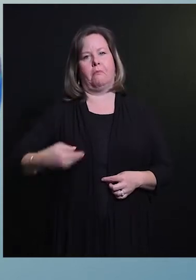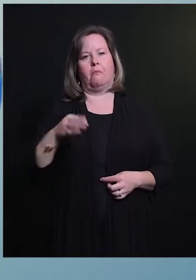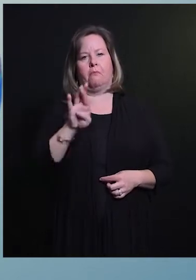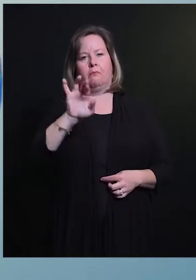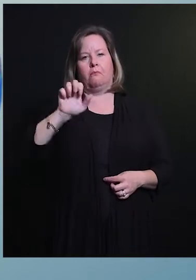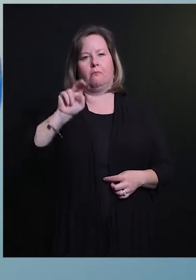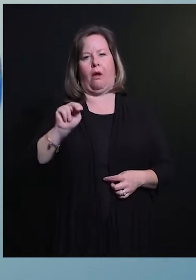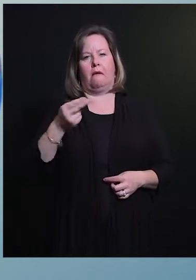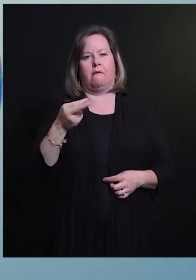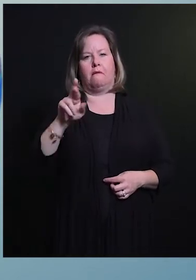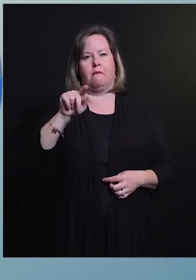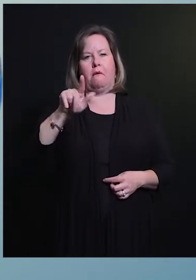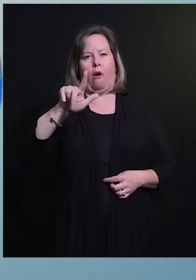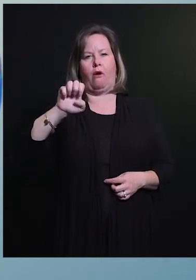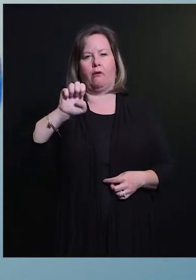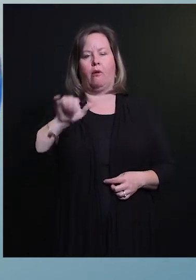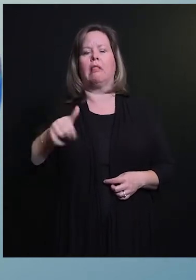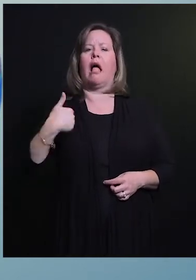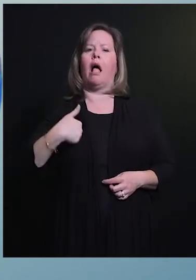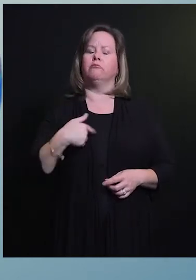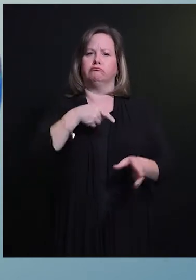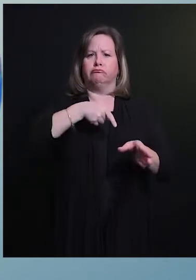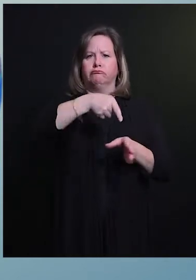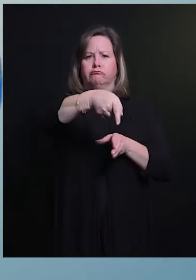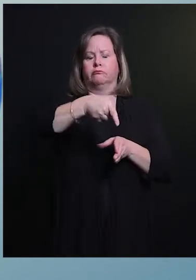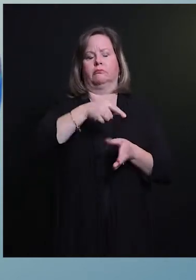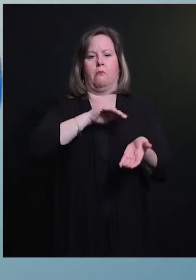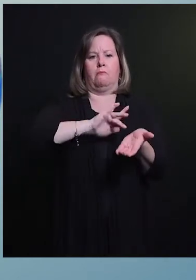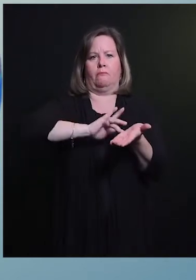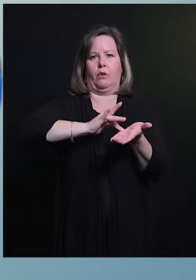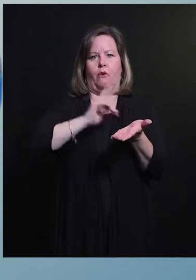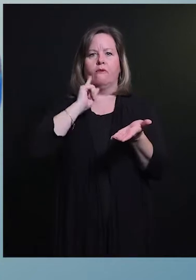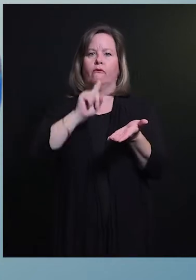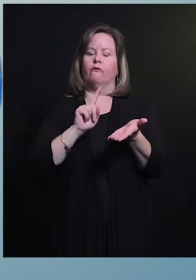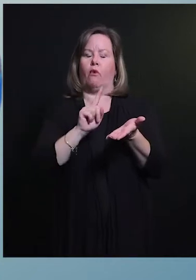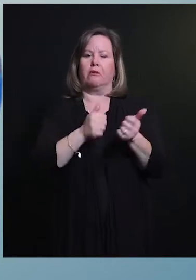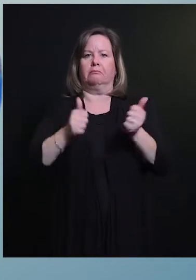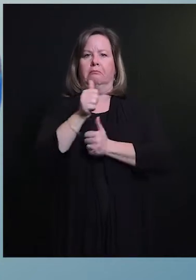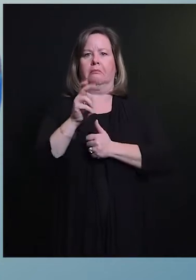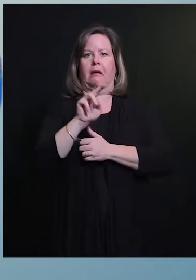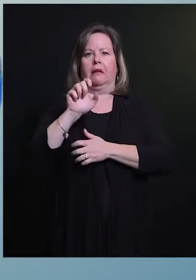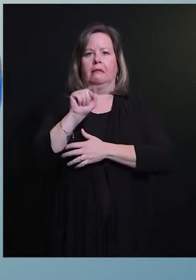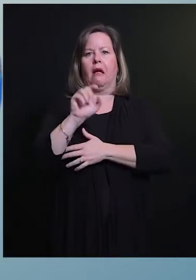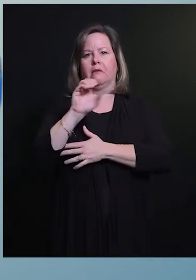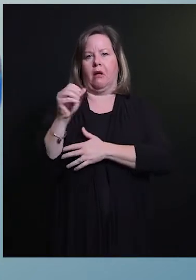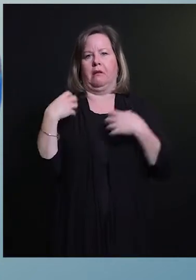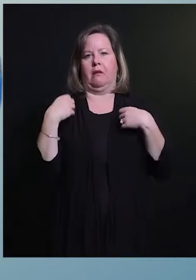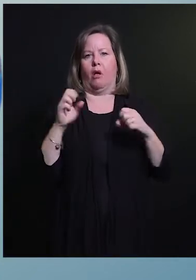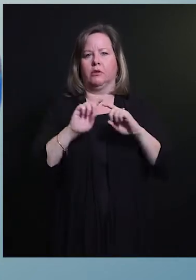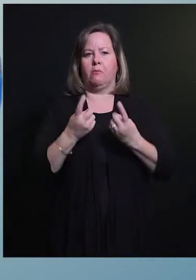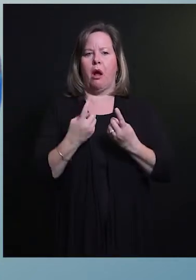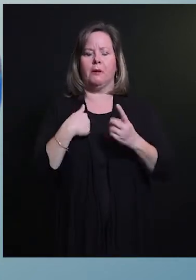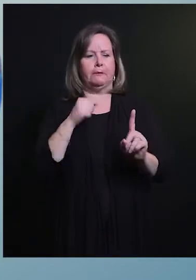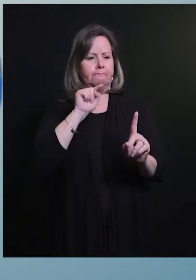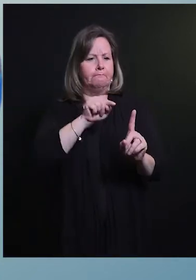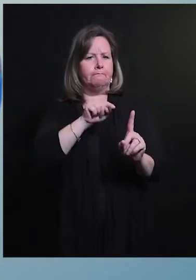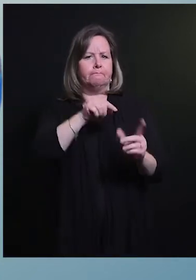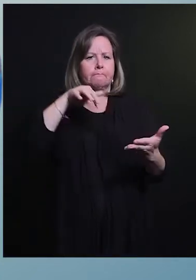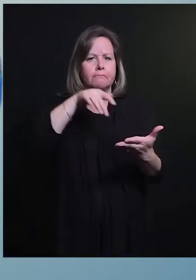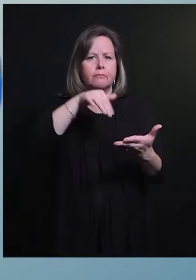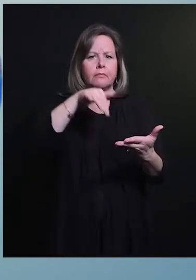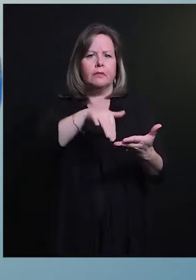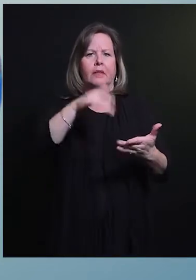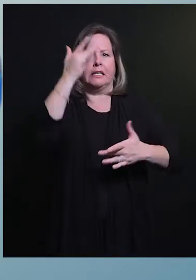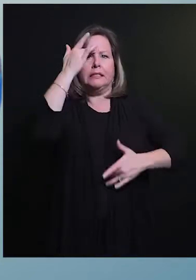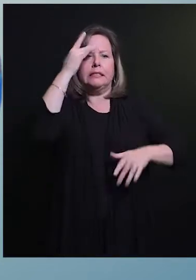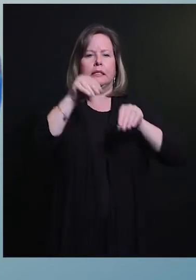Hello, my name is Brian Hartl. I work as the epidemiologist at the Kent County Health Department. An epidemiologist is someone who just kind of tracks diseases in our community